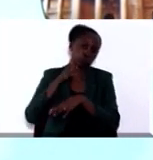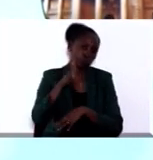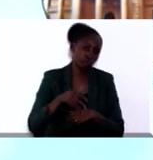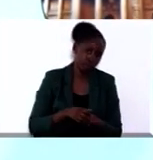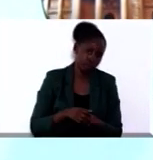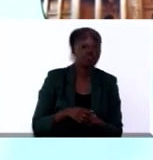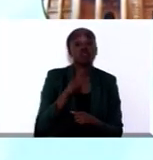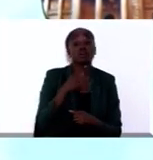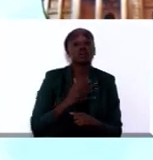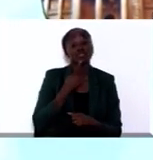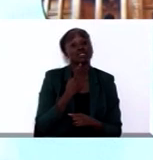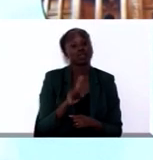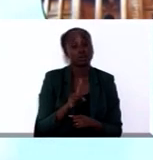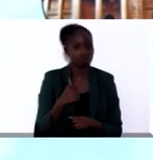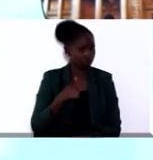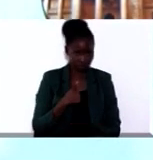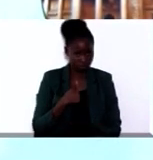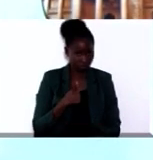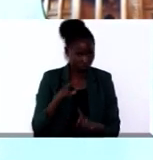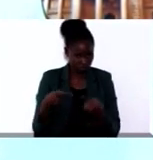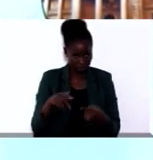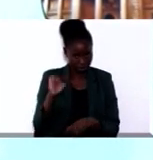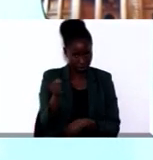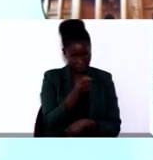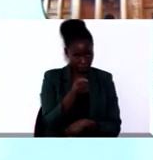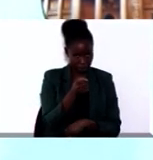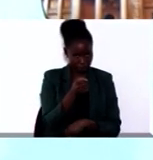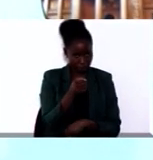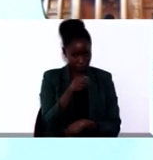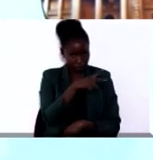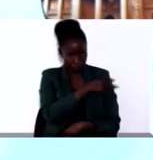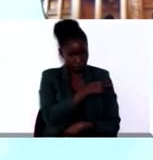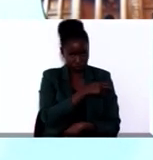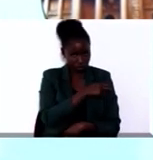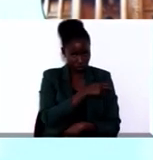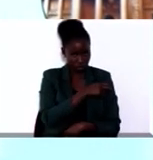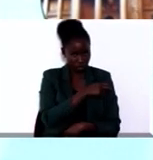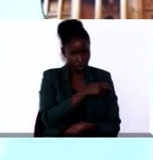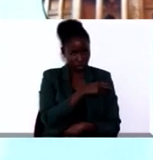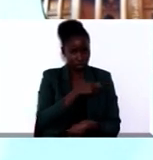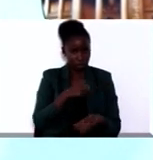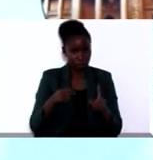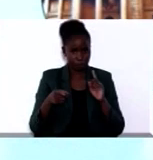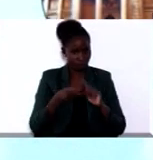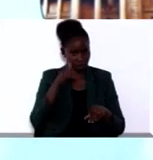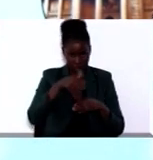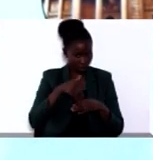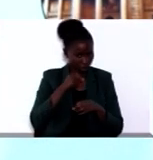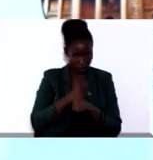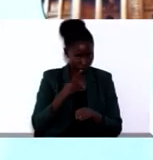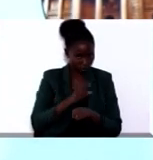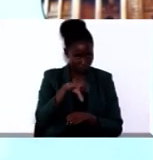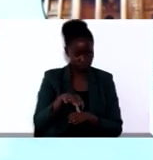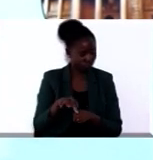And I want to say that I will not appoint officials who failed vetting in the Gauteng